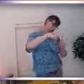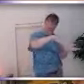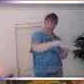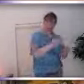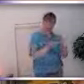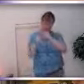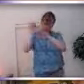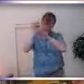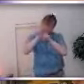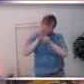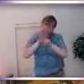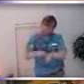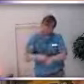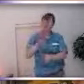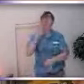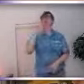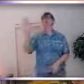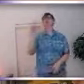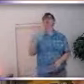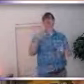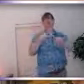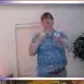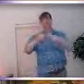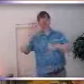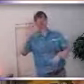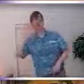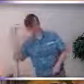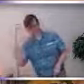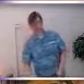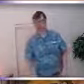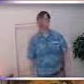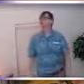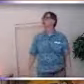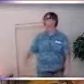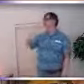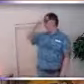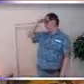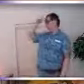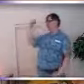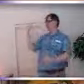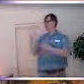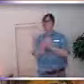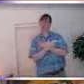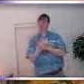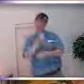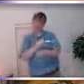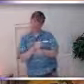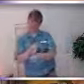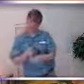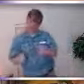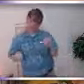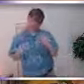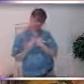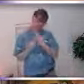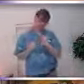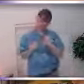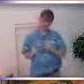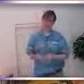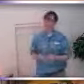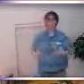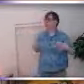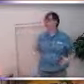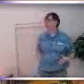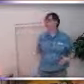transmute that, to change that, is remember that love creative energy? That's creative. Fear